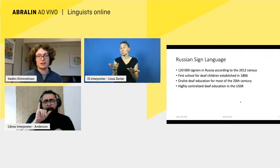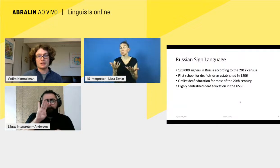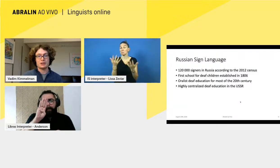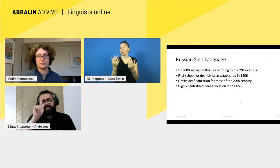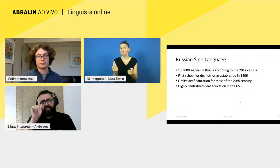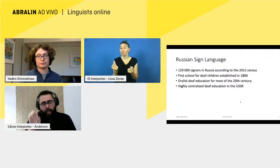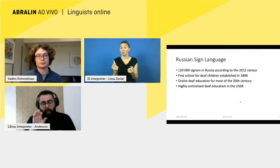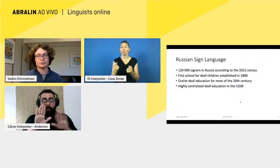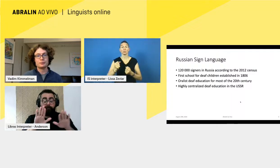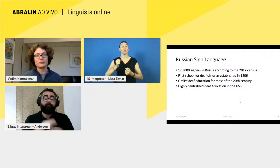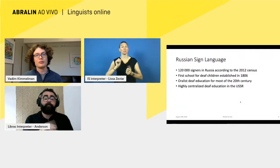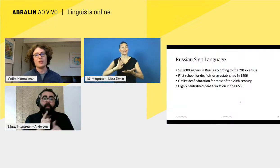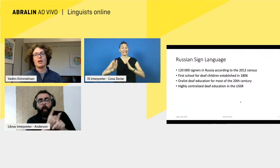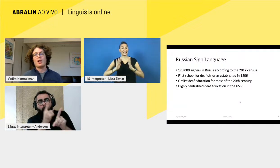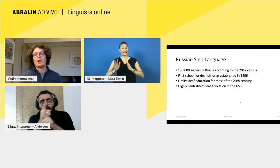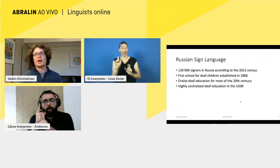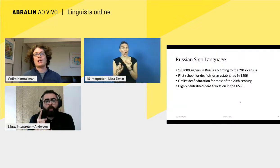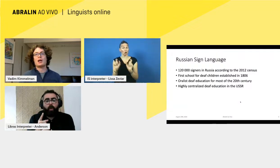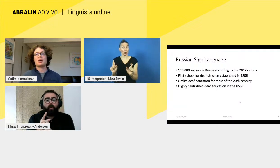120,000 signers.